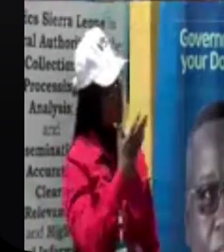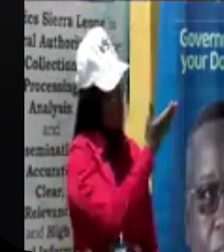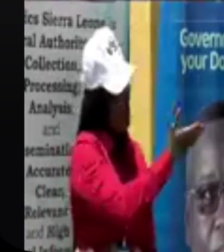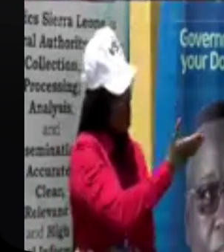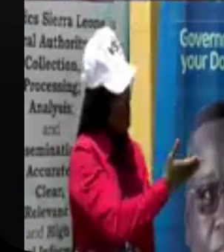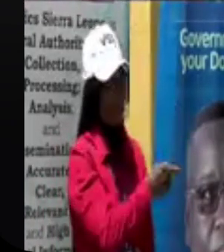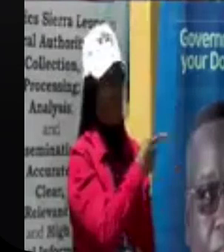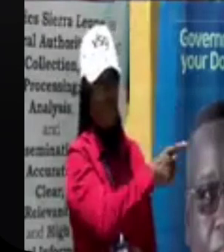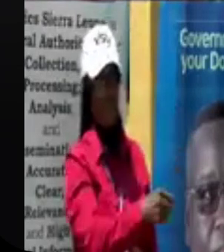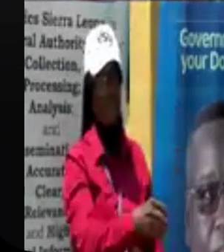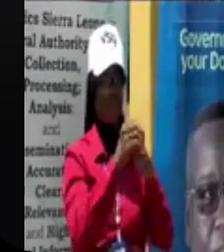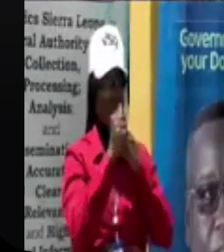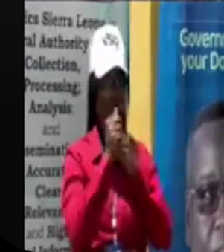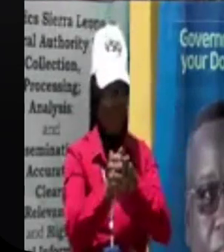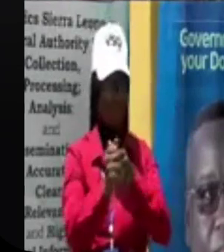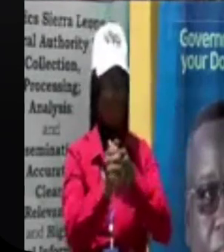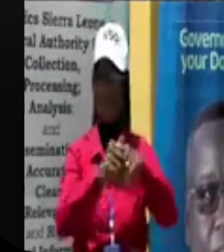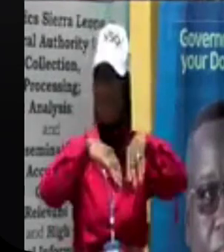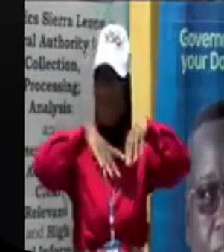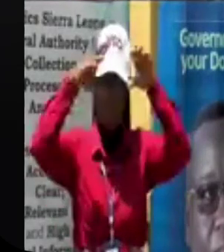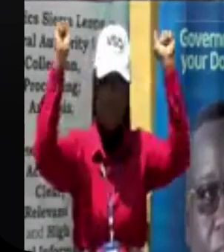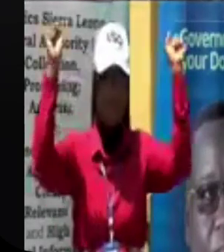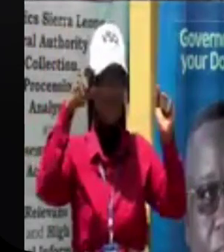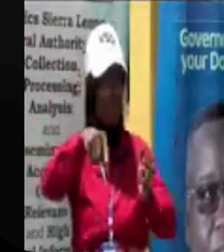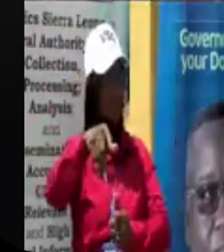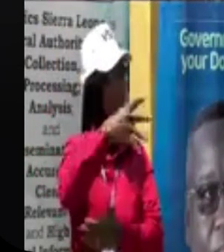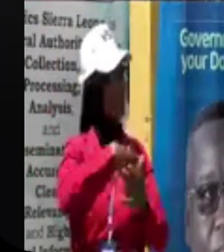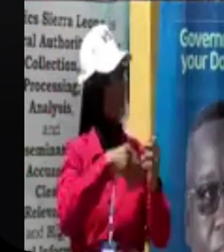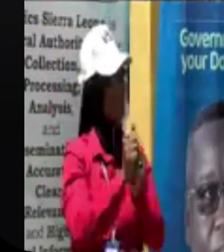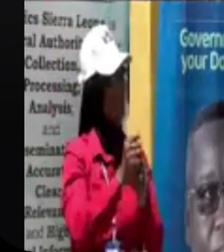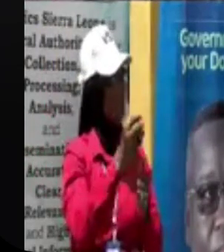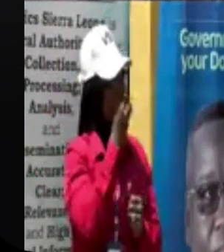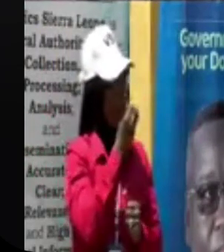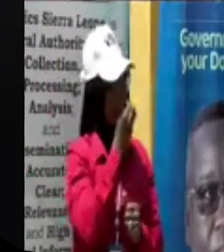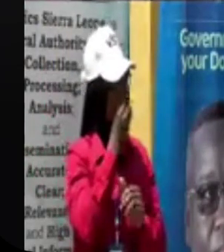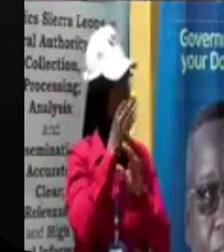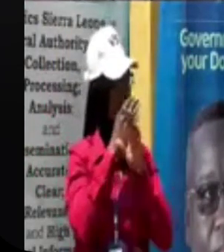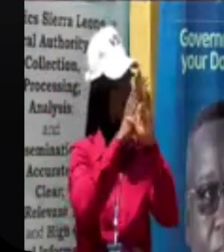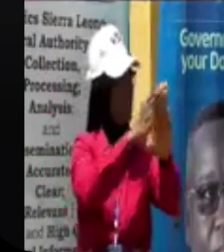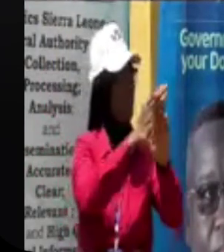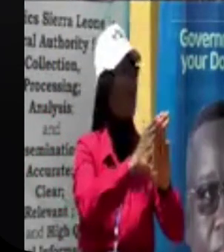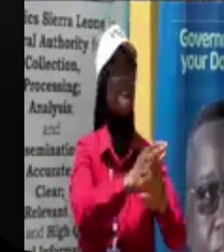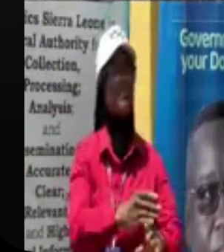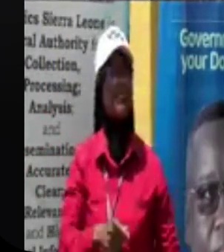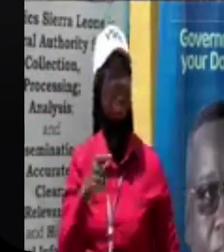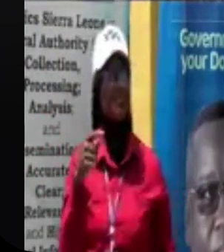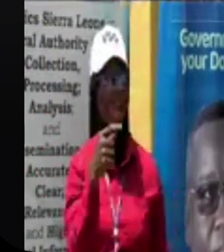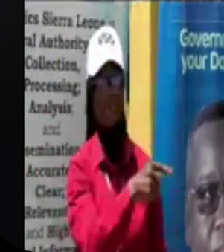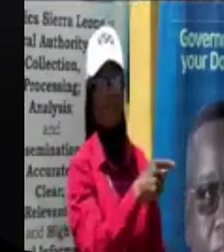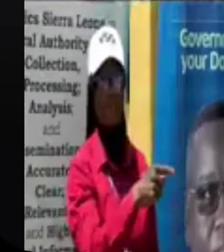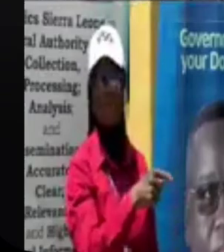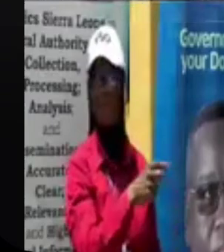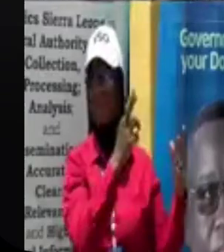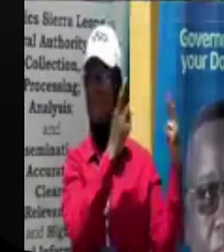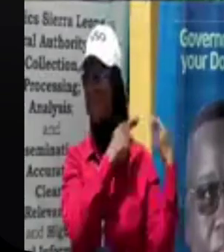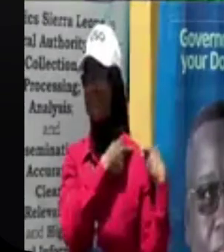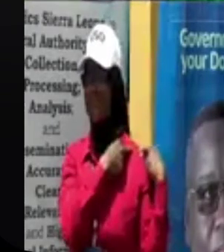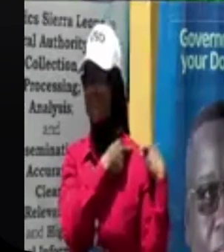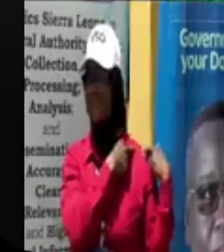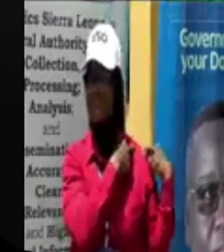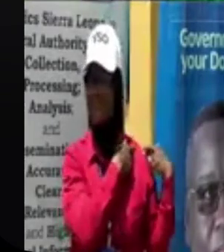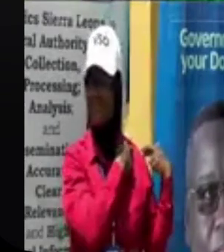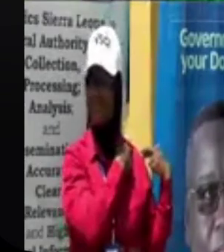also the lead on the presidential initiative for food security. So I think also now they represent the presidency.